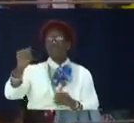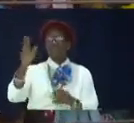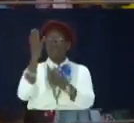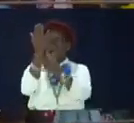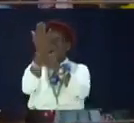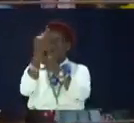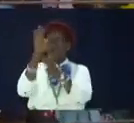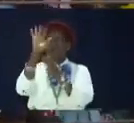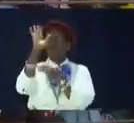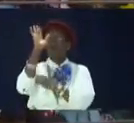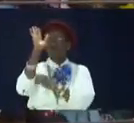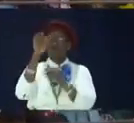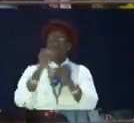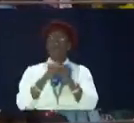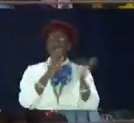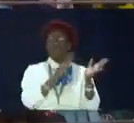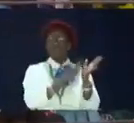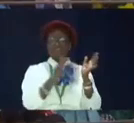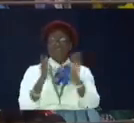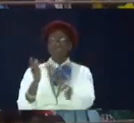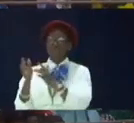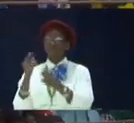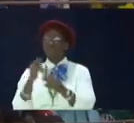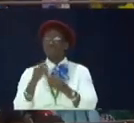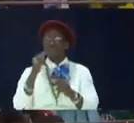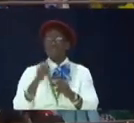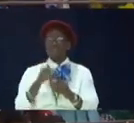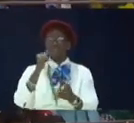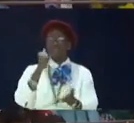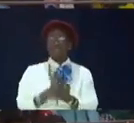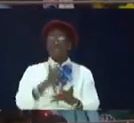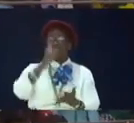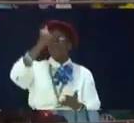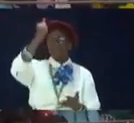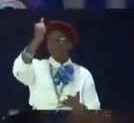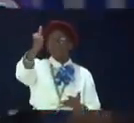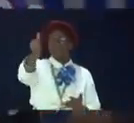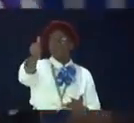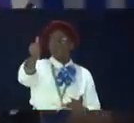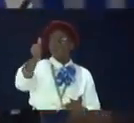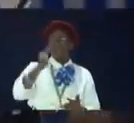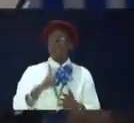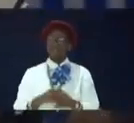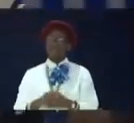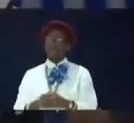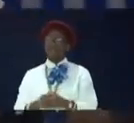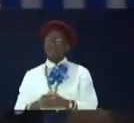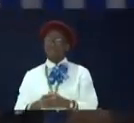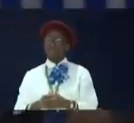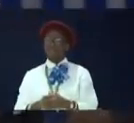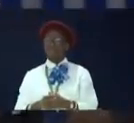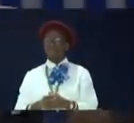Ki o di ohun elo nla lowo Olorun Olodumare.